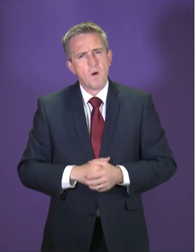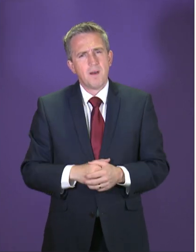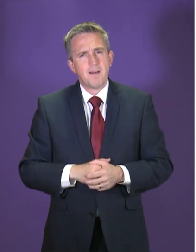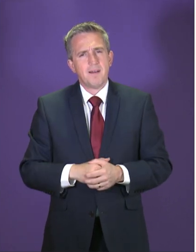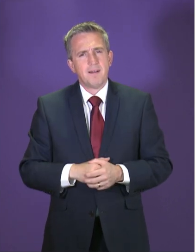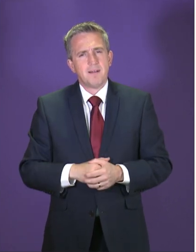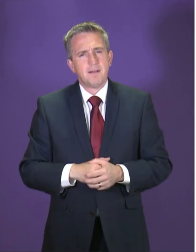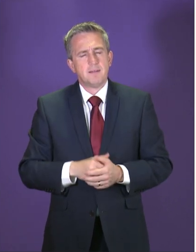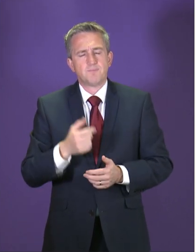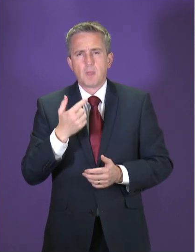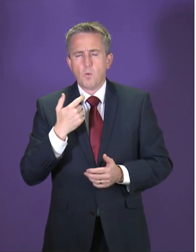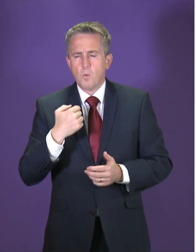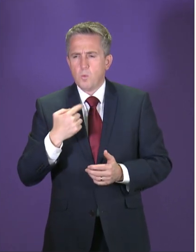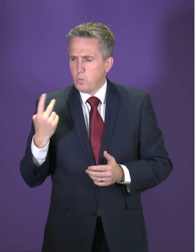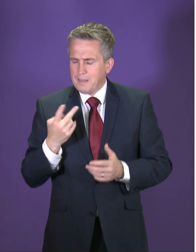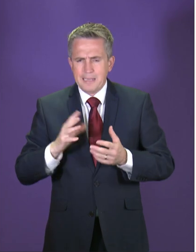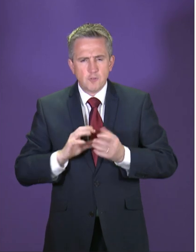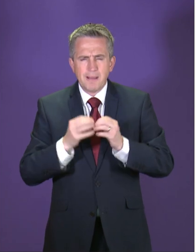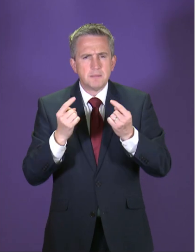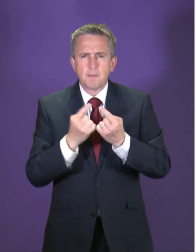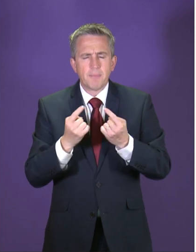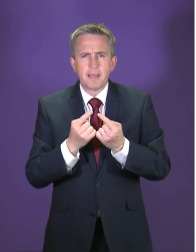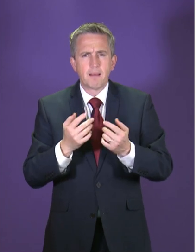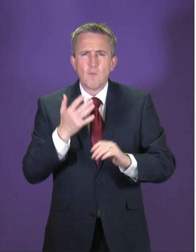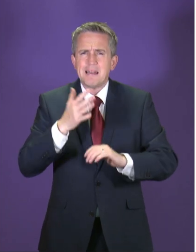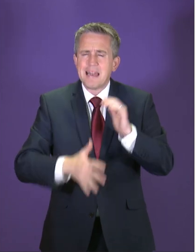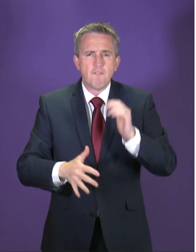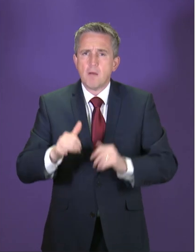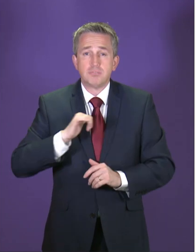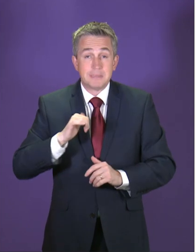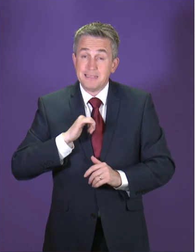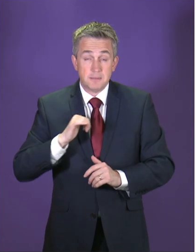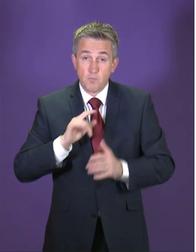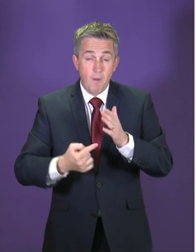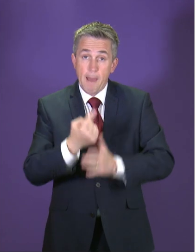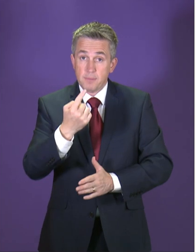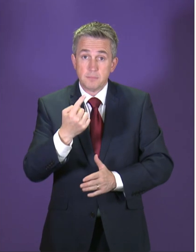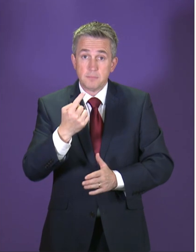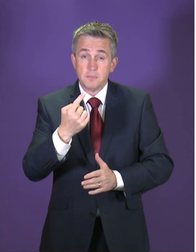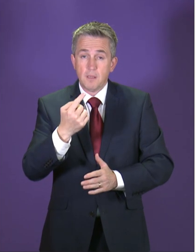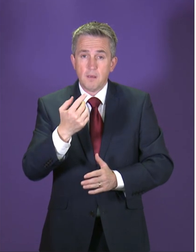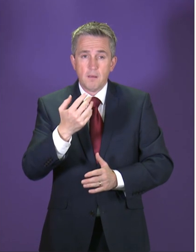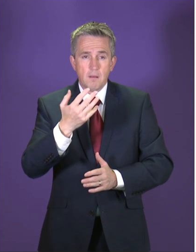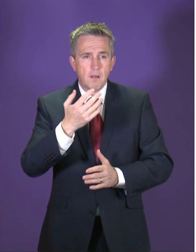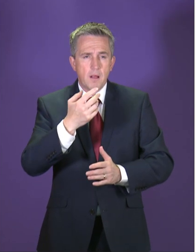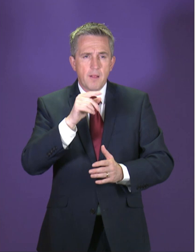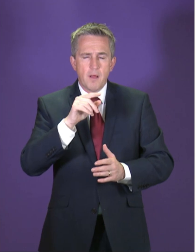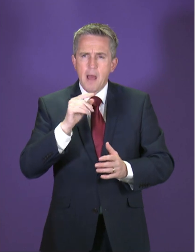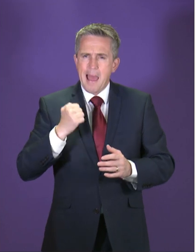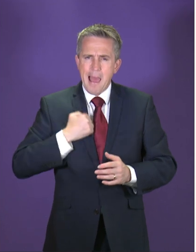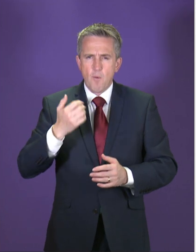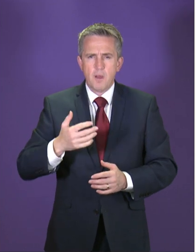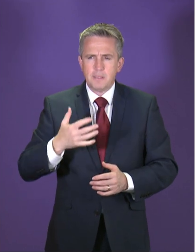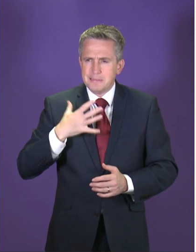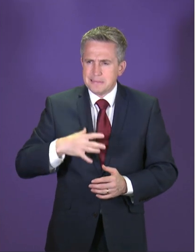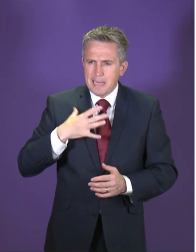on something that was, that we could not predict before. It was a convergence of the desire of